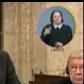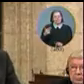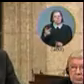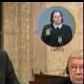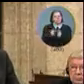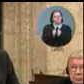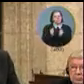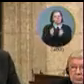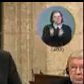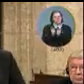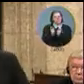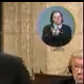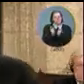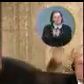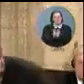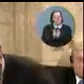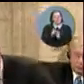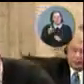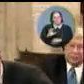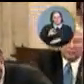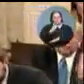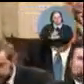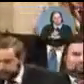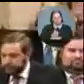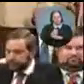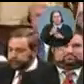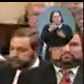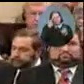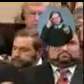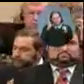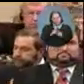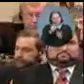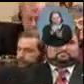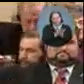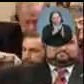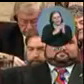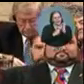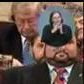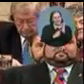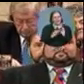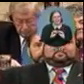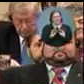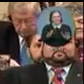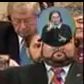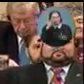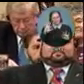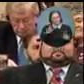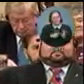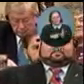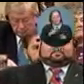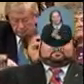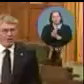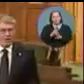clair sur son utilisation? L'honorable secrétaire parlementaire.